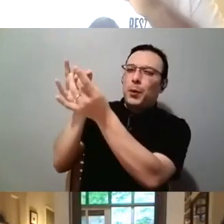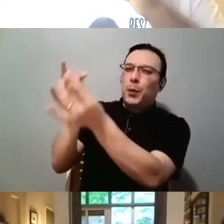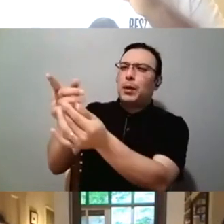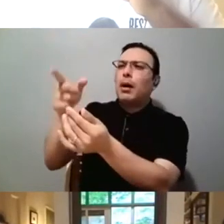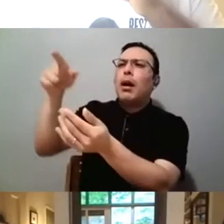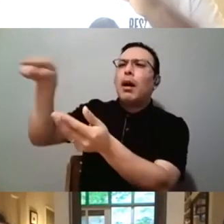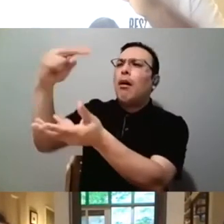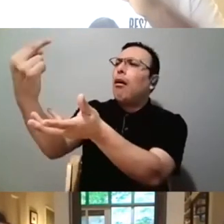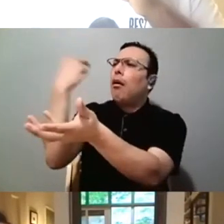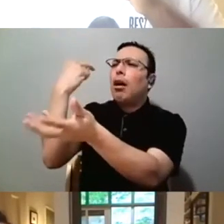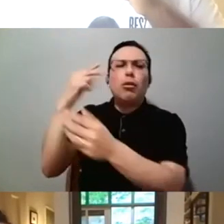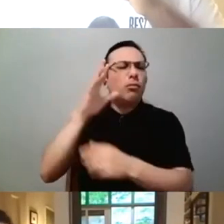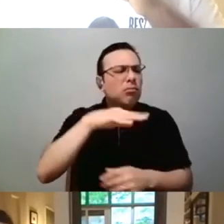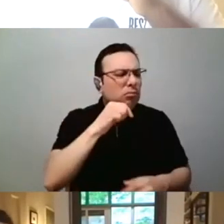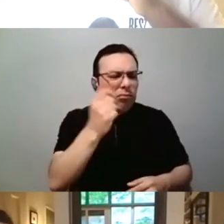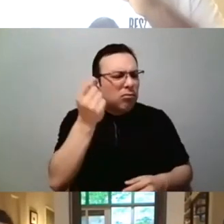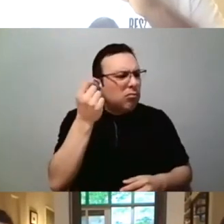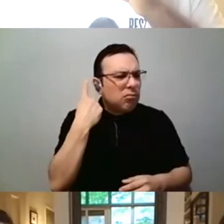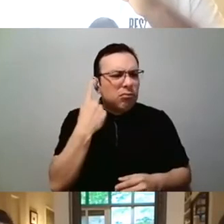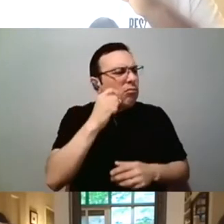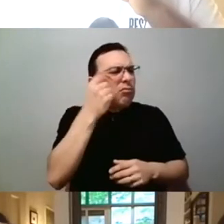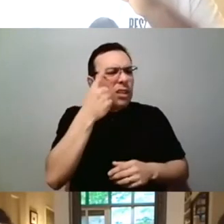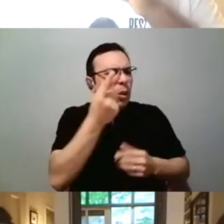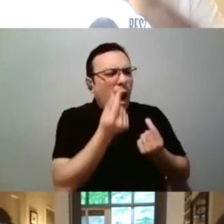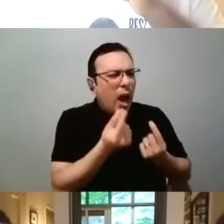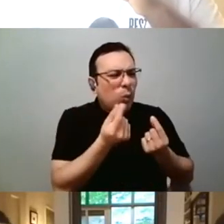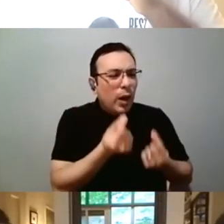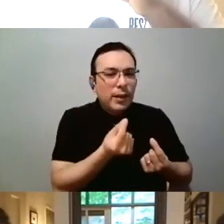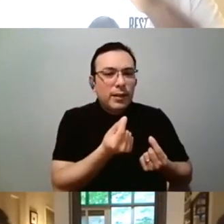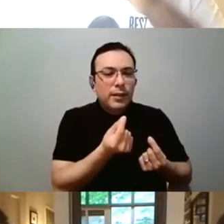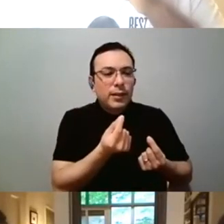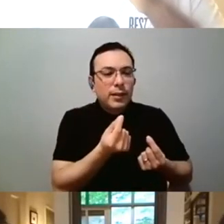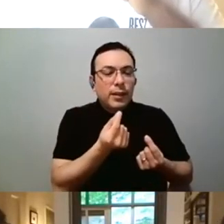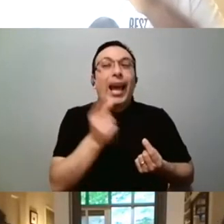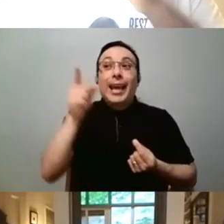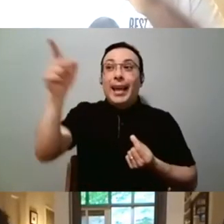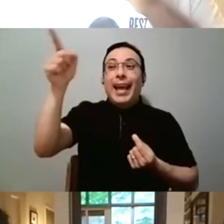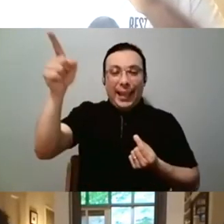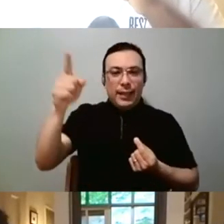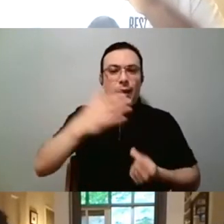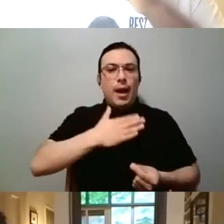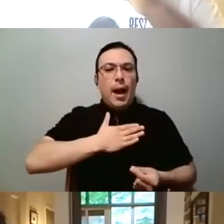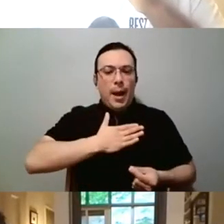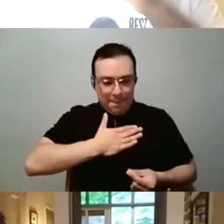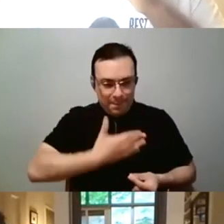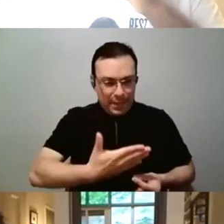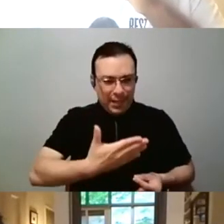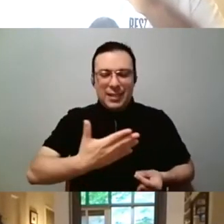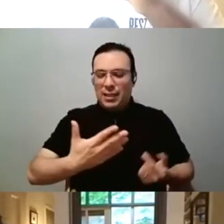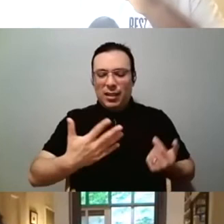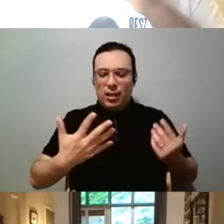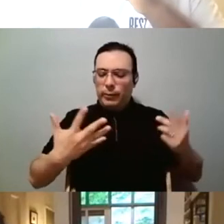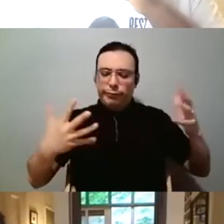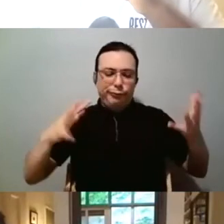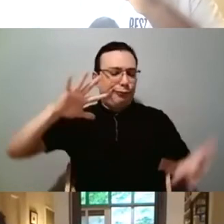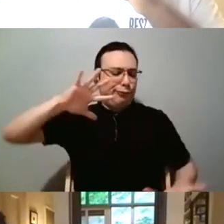that they had had an overthrow at some point and made a decision to work in